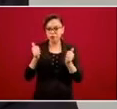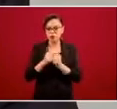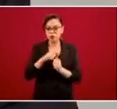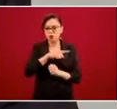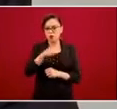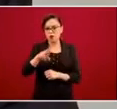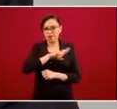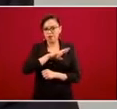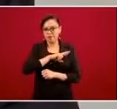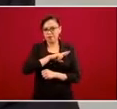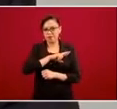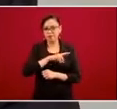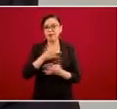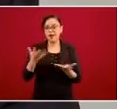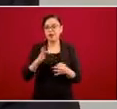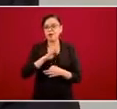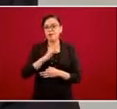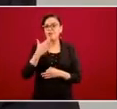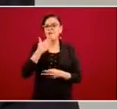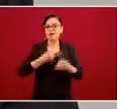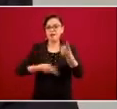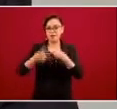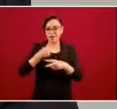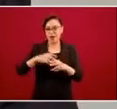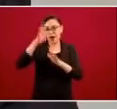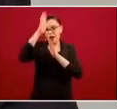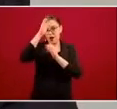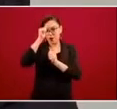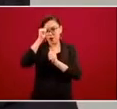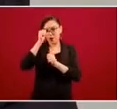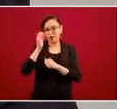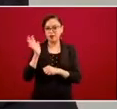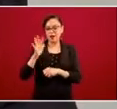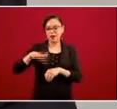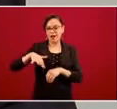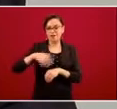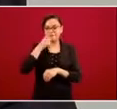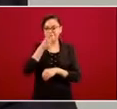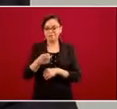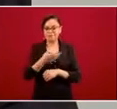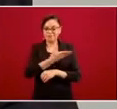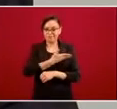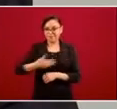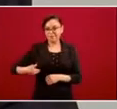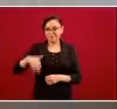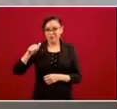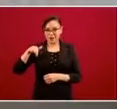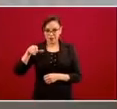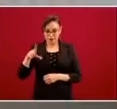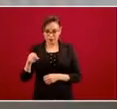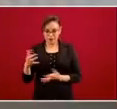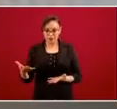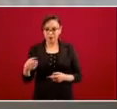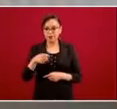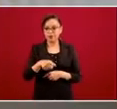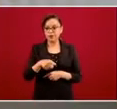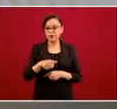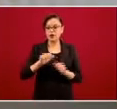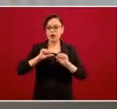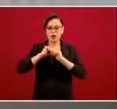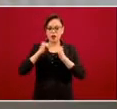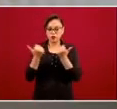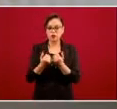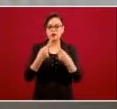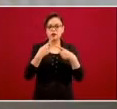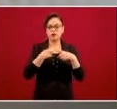both the private sector and the public sector. And we have announced a few